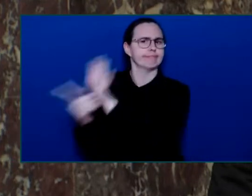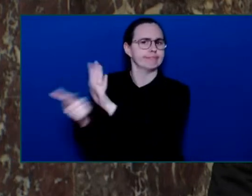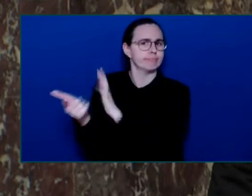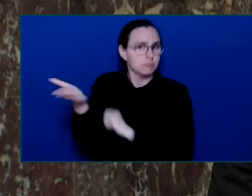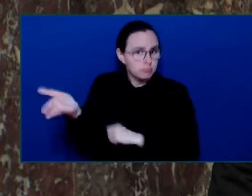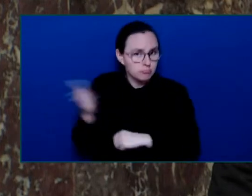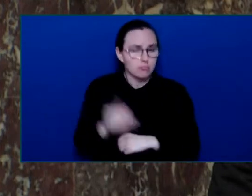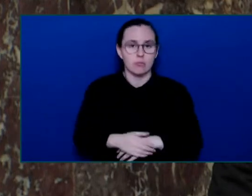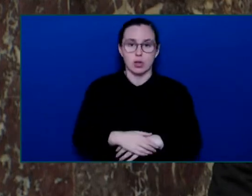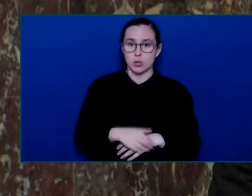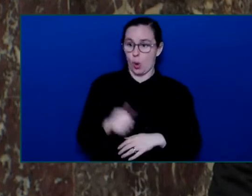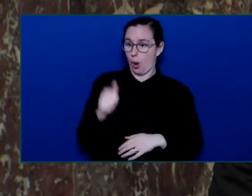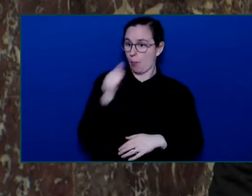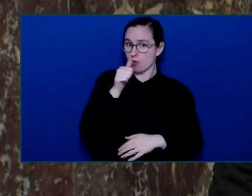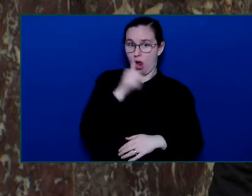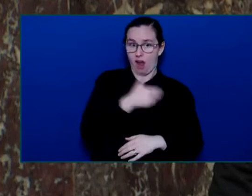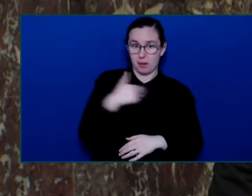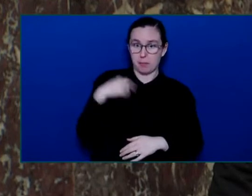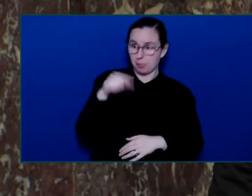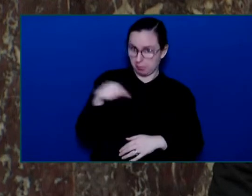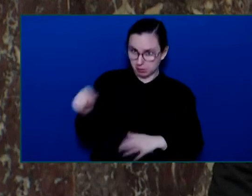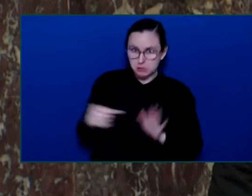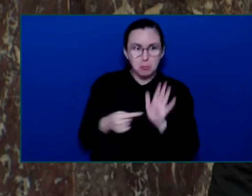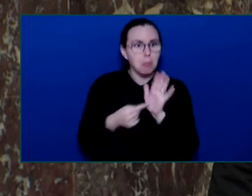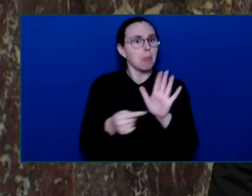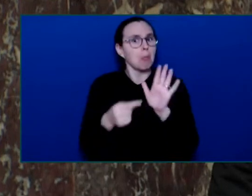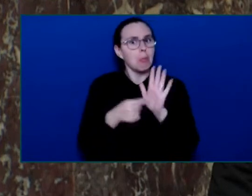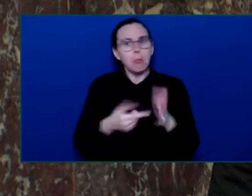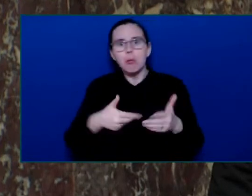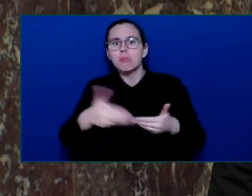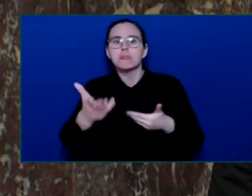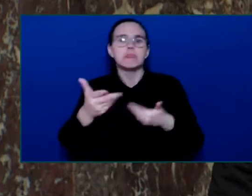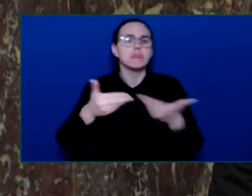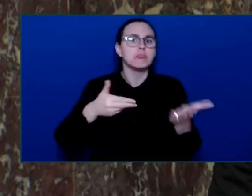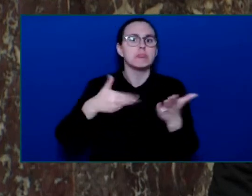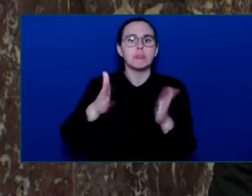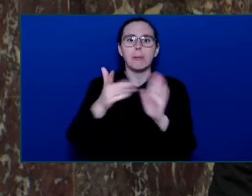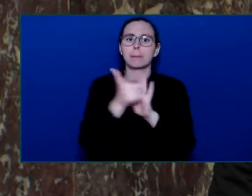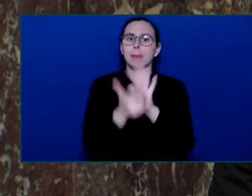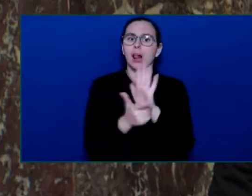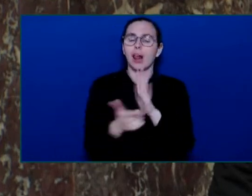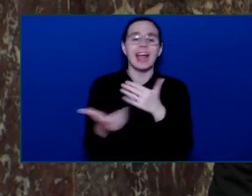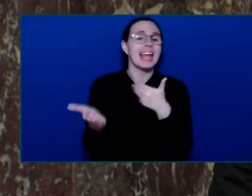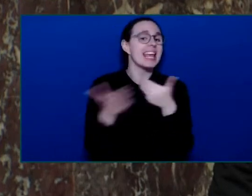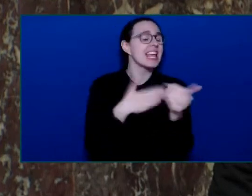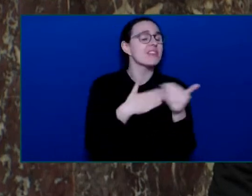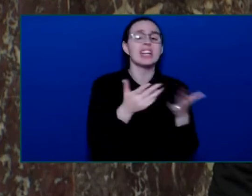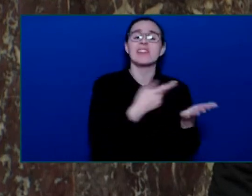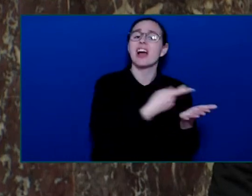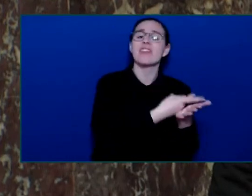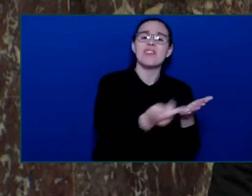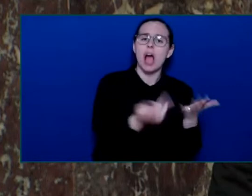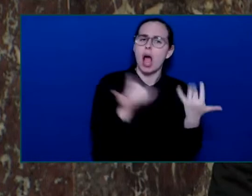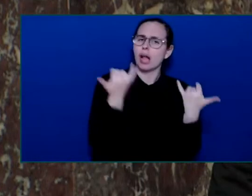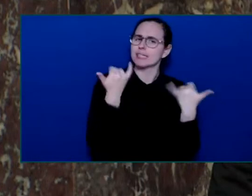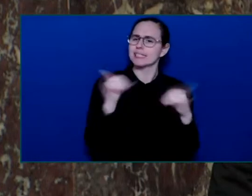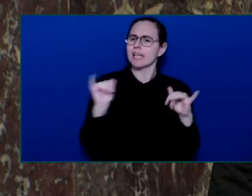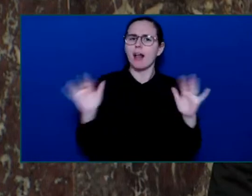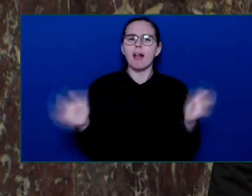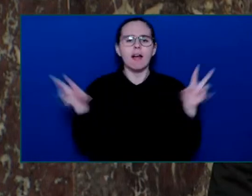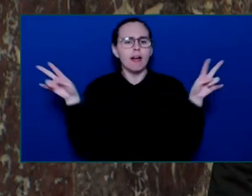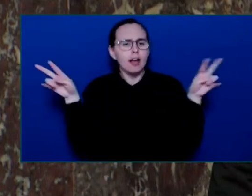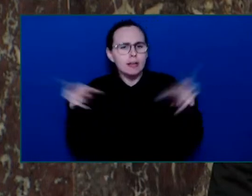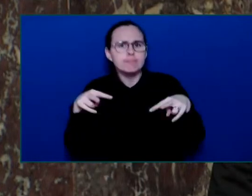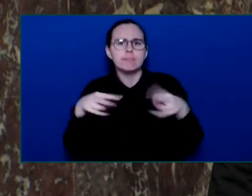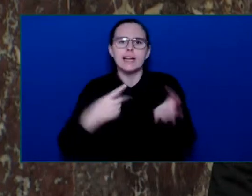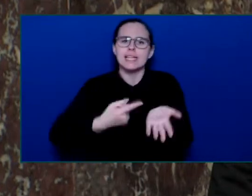elevated important ideas and can lead to positive change. I believe, in my heart, that good ideas come